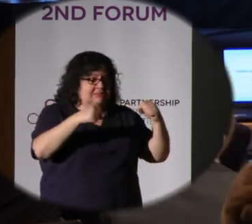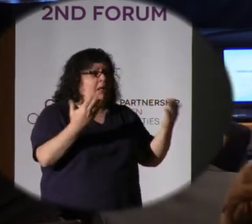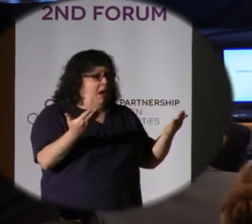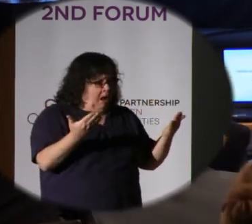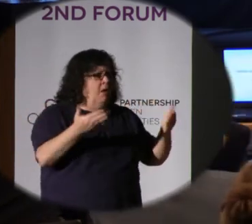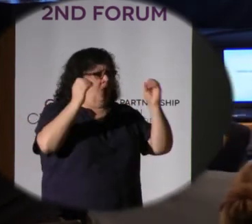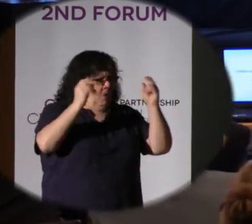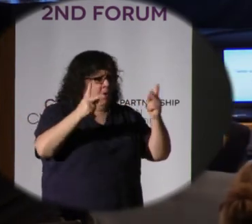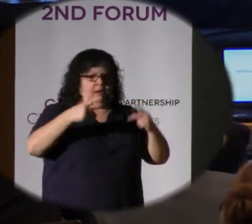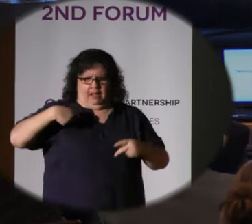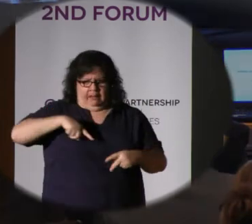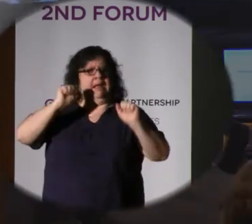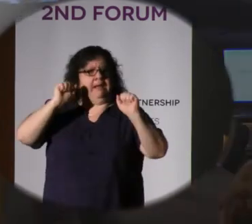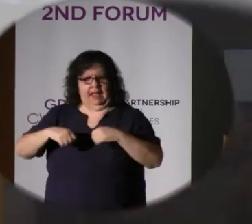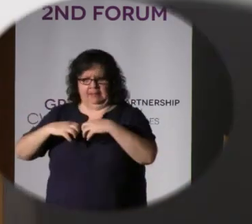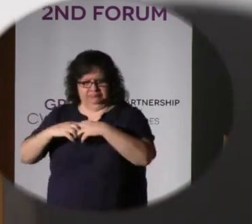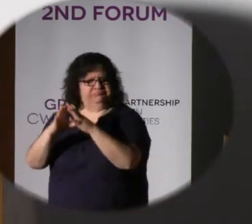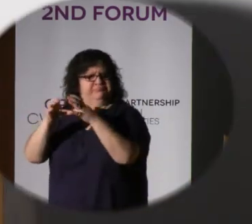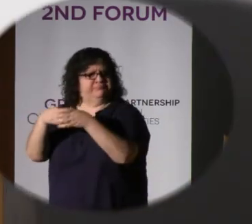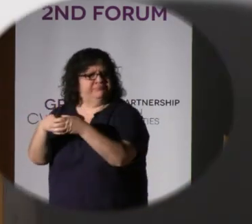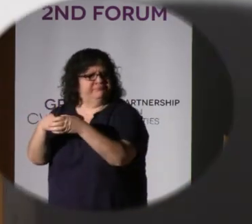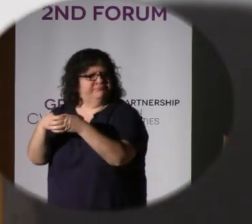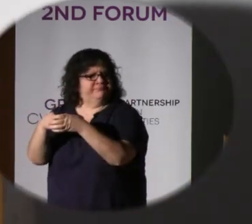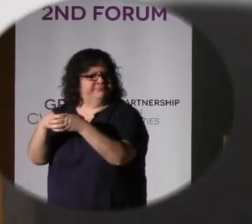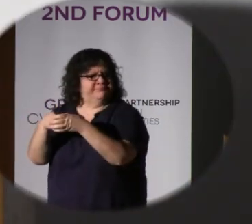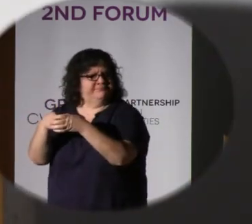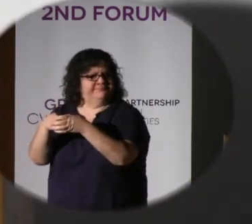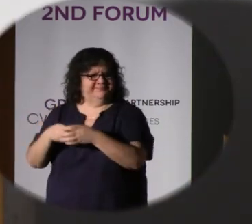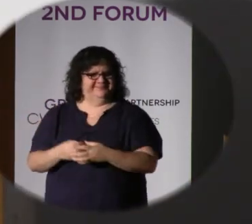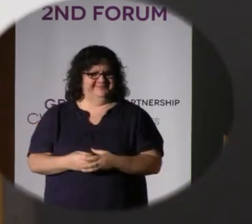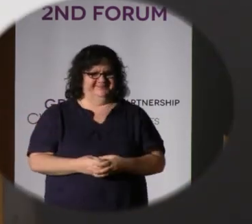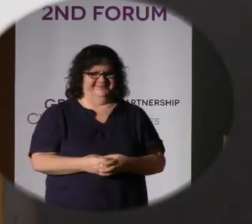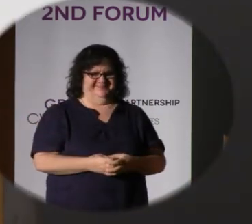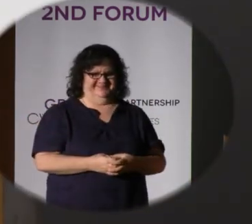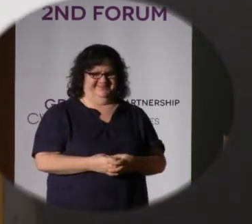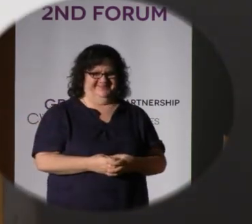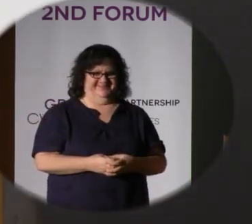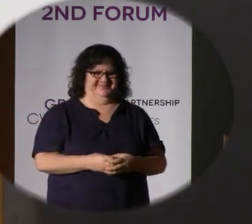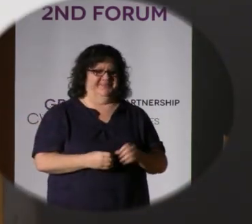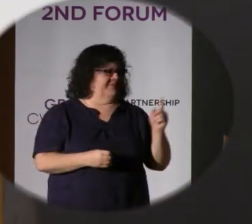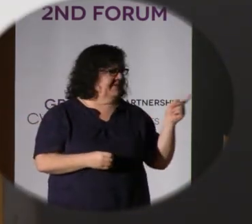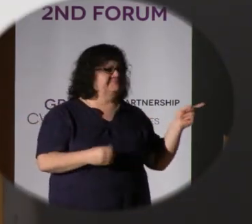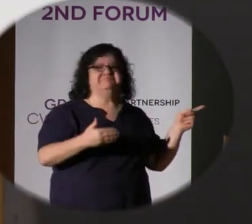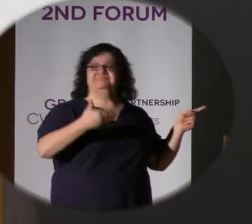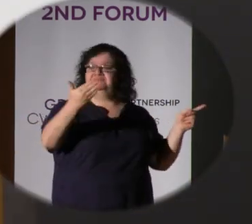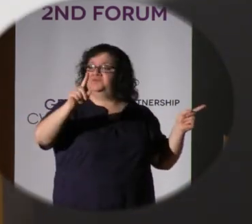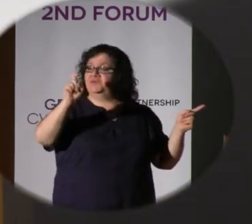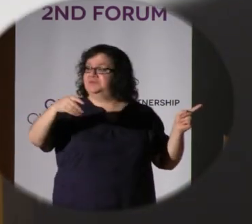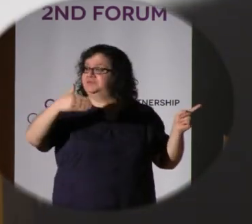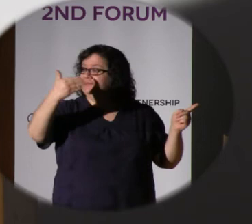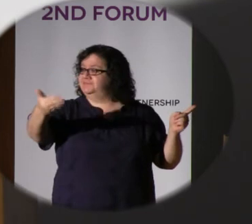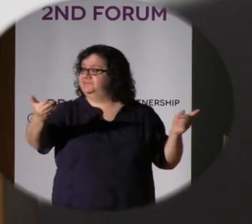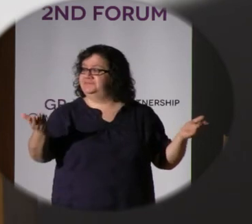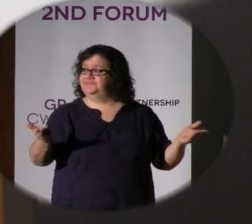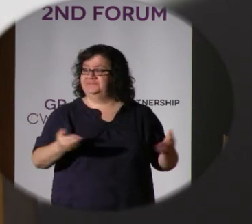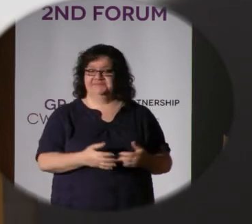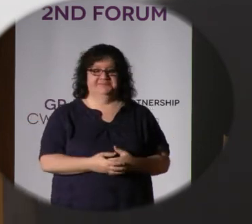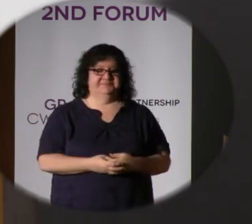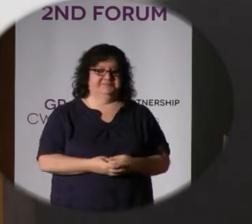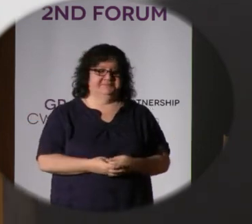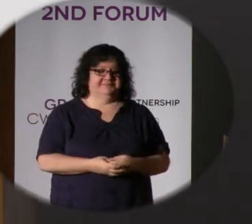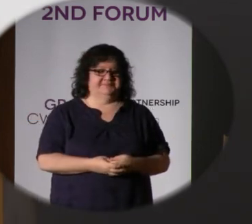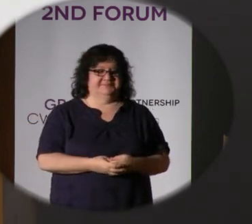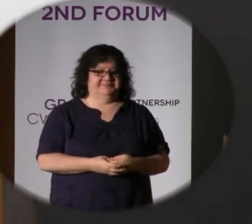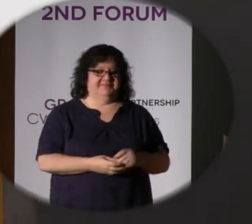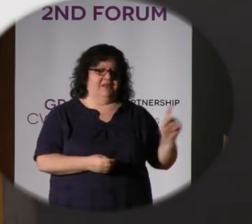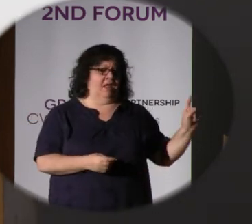Excellent, thank you. There's a question right back there. And could I just say that while we're all talking with great passion about